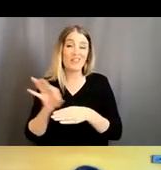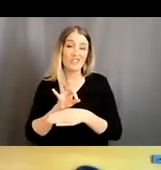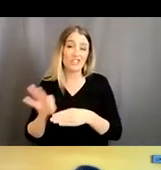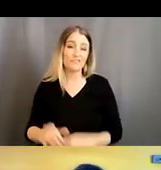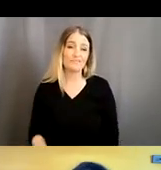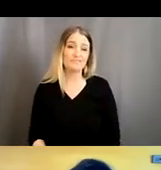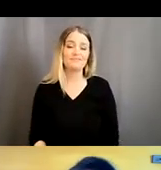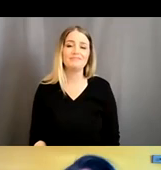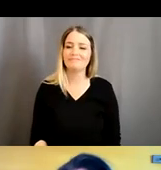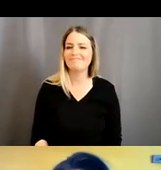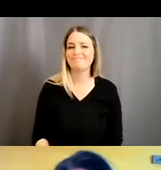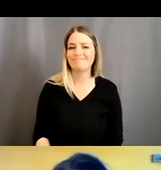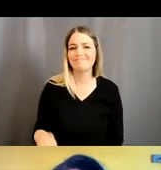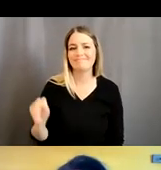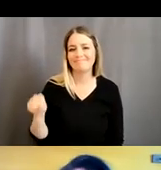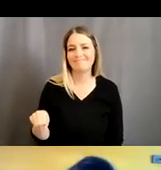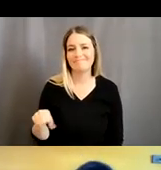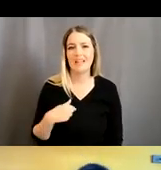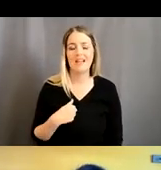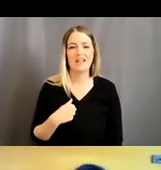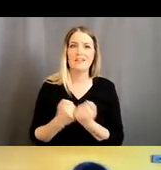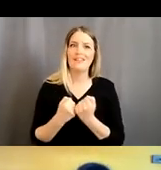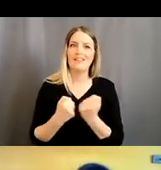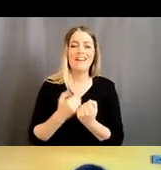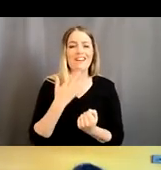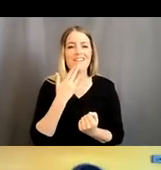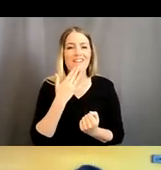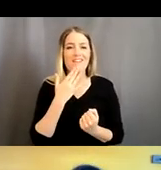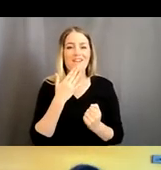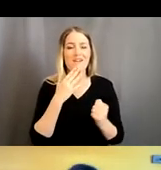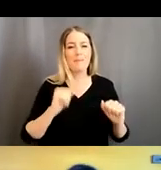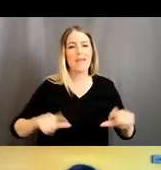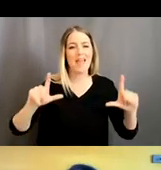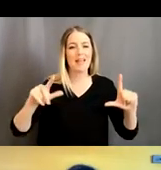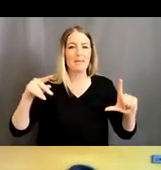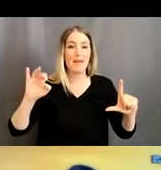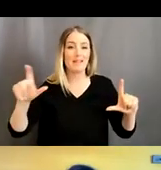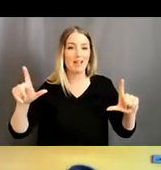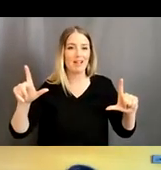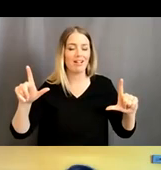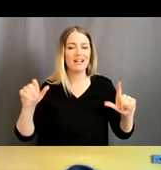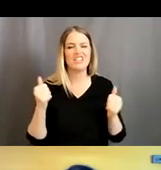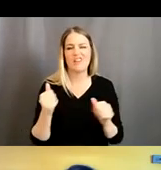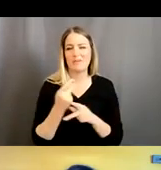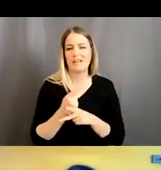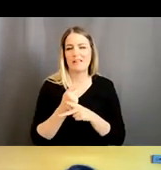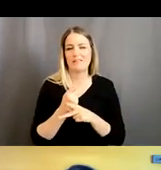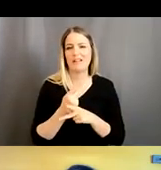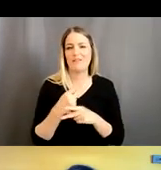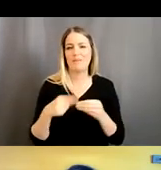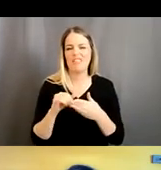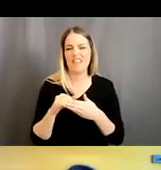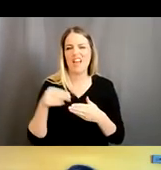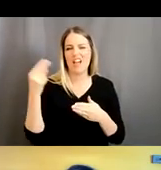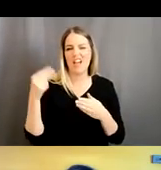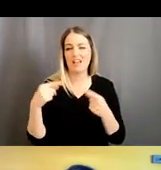Yeah. Yeah. I'm a big fan of like colored panels with, I try to be careful about the high contrast,